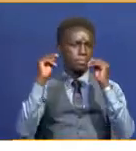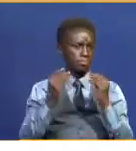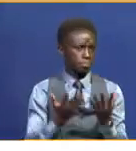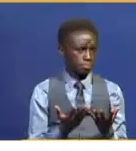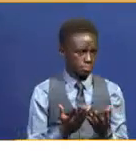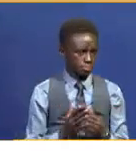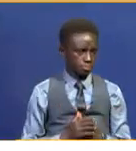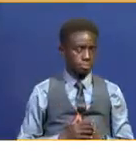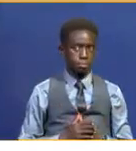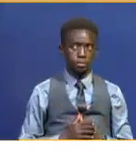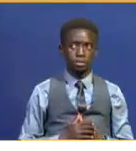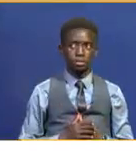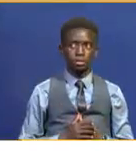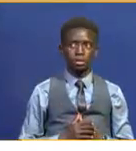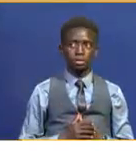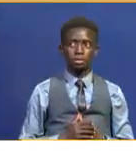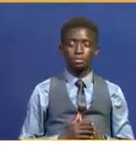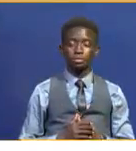Indeed,